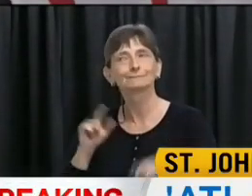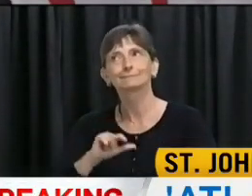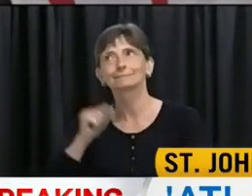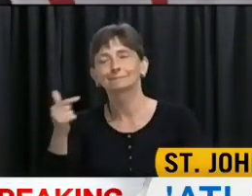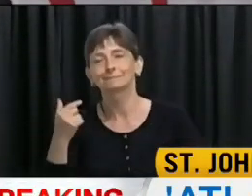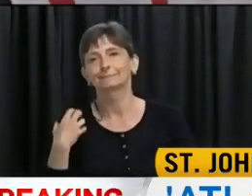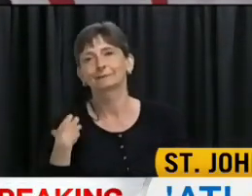Minister Hagee. you. Thank you. you.